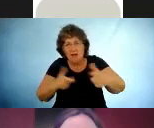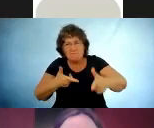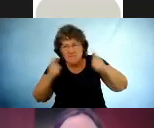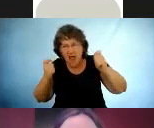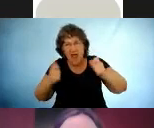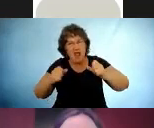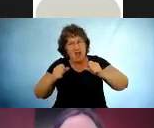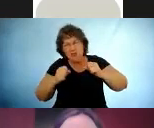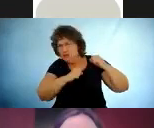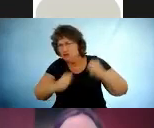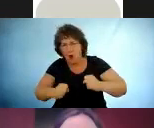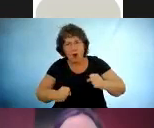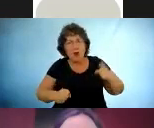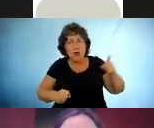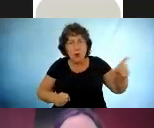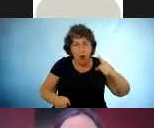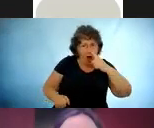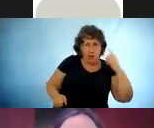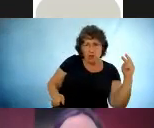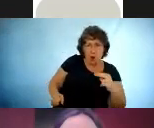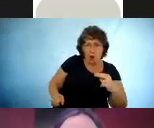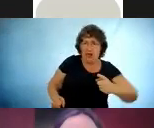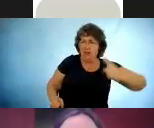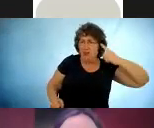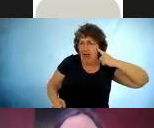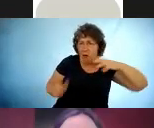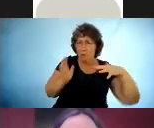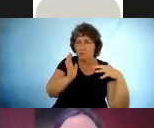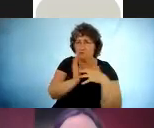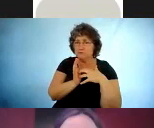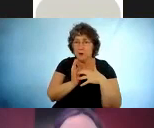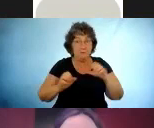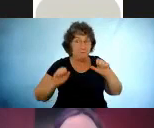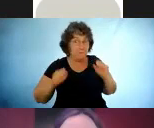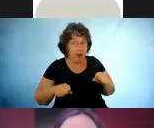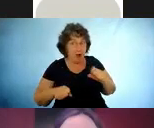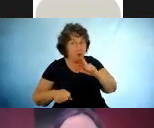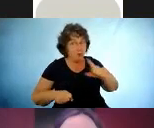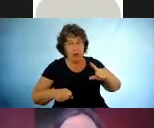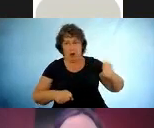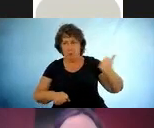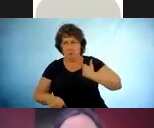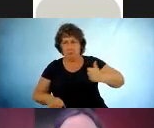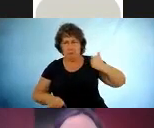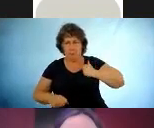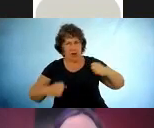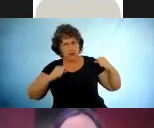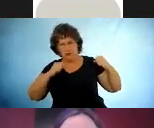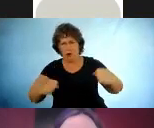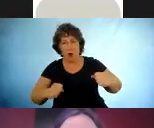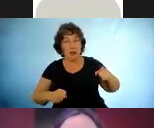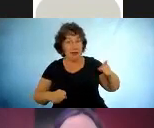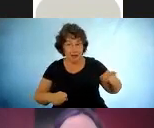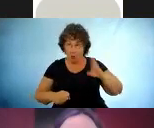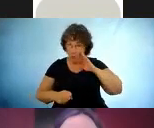You might think he is weak, but what if he is strong? Nobody would ever try as hard as he